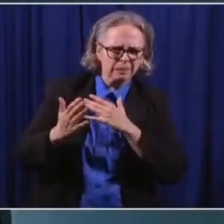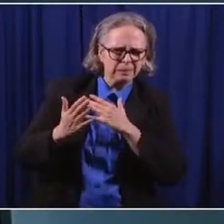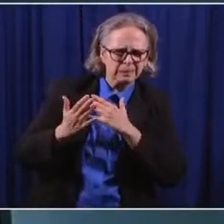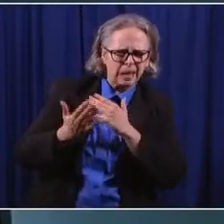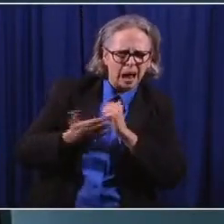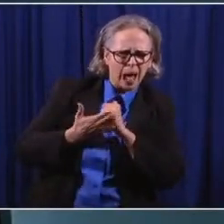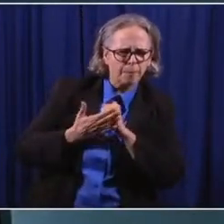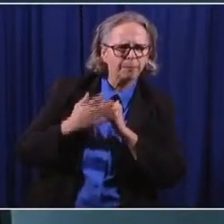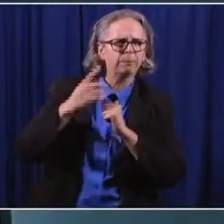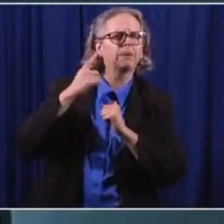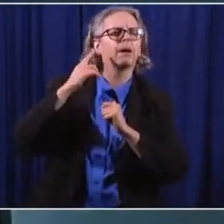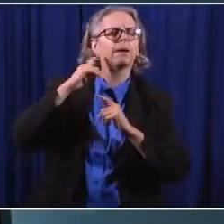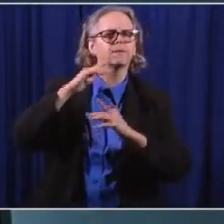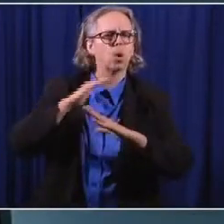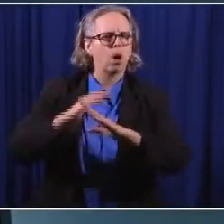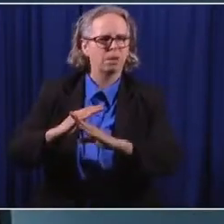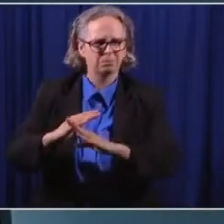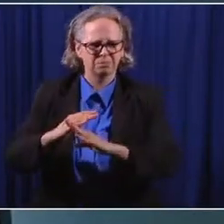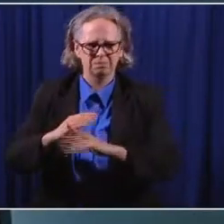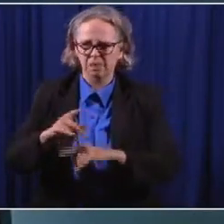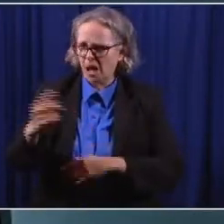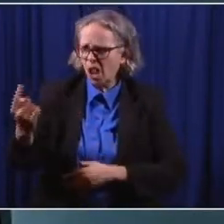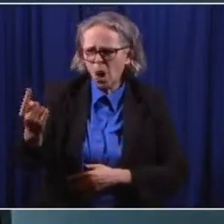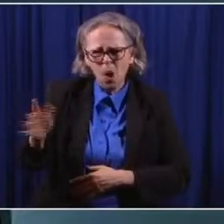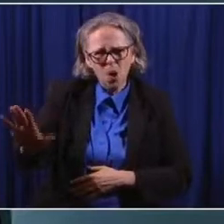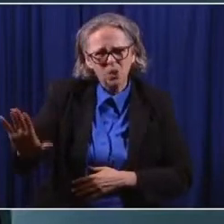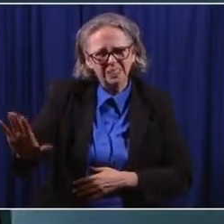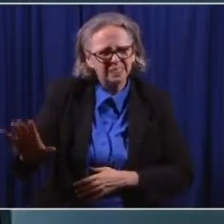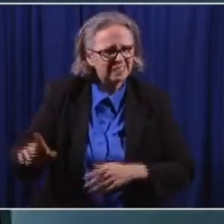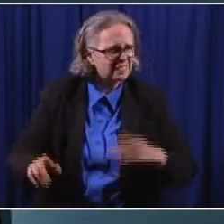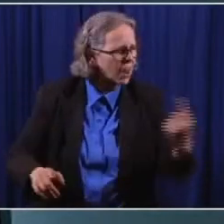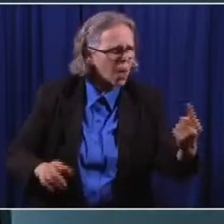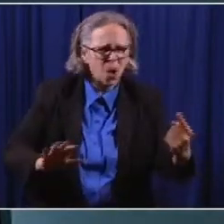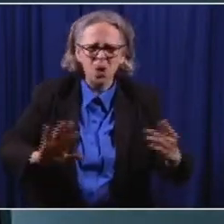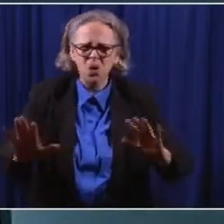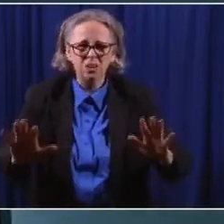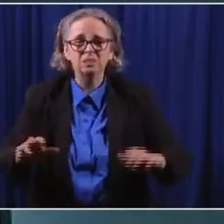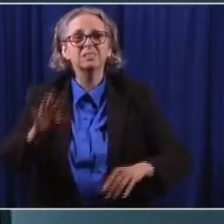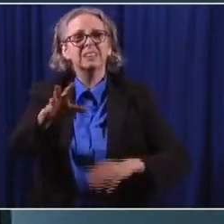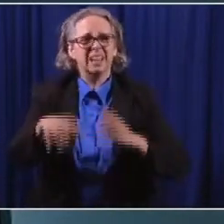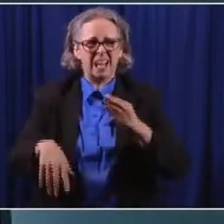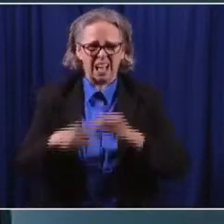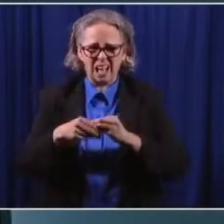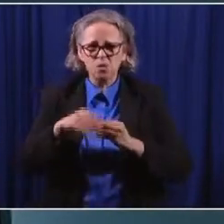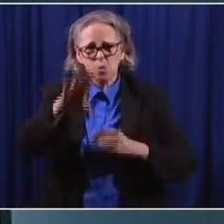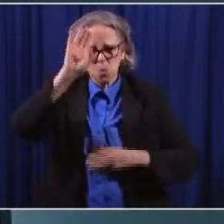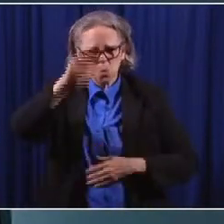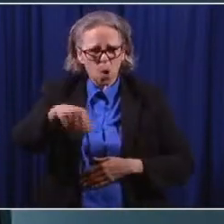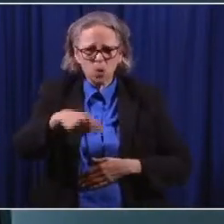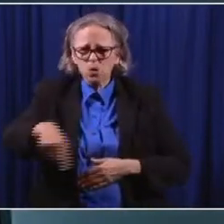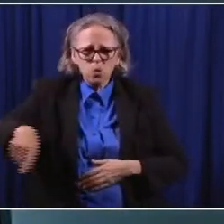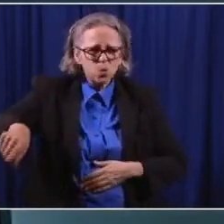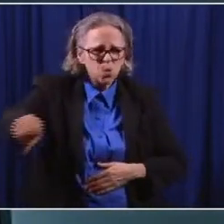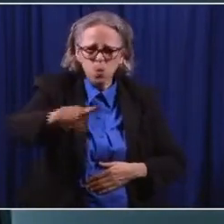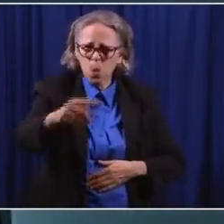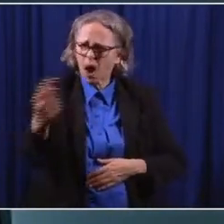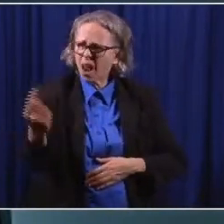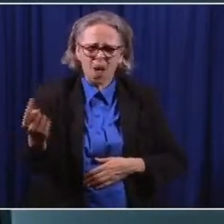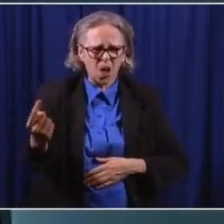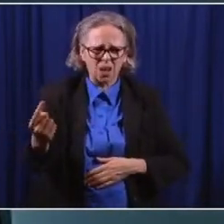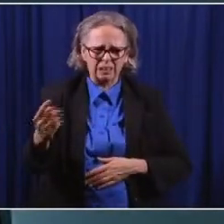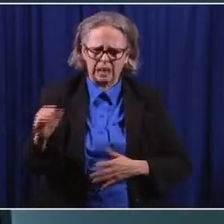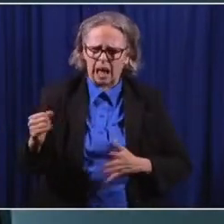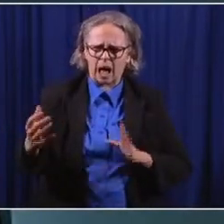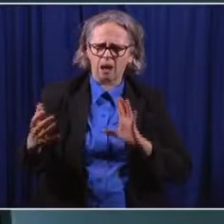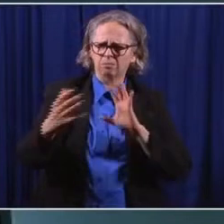not alone and know that you're not alone either. There are ways that all of us can connect to professionals for advice and for help and for